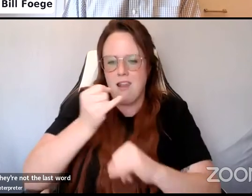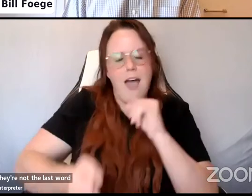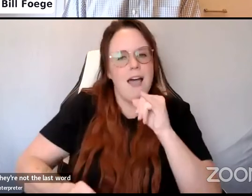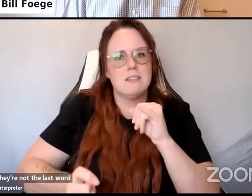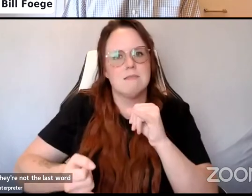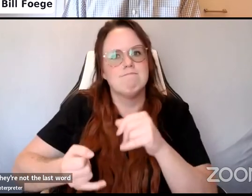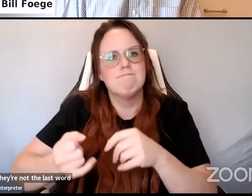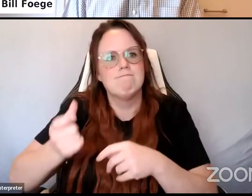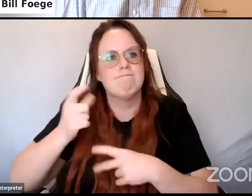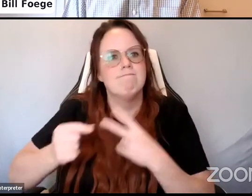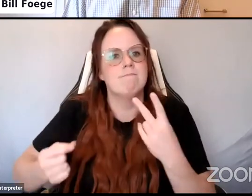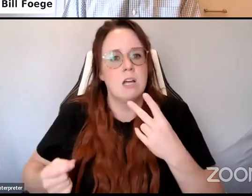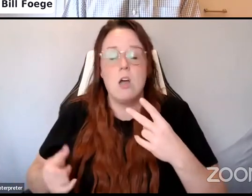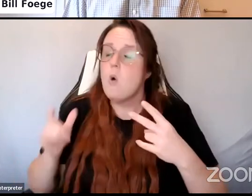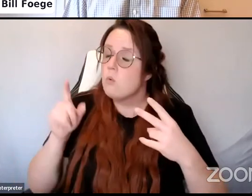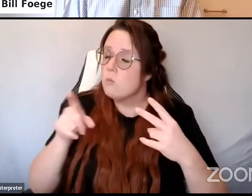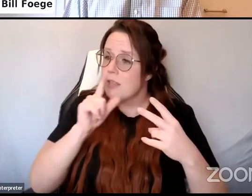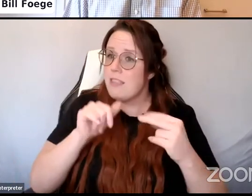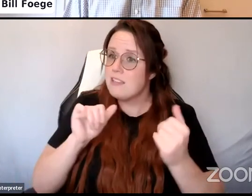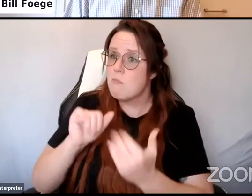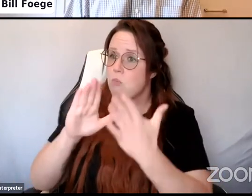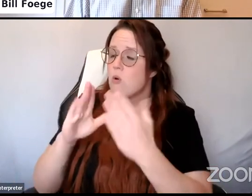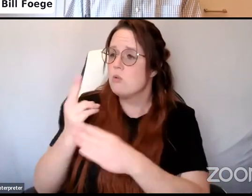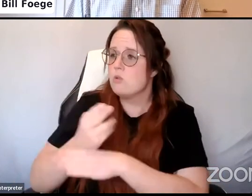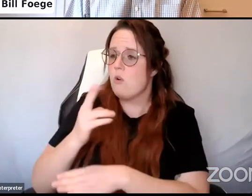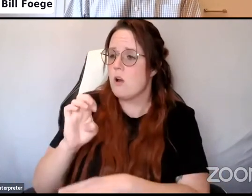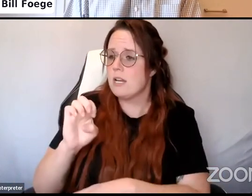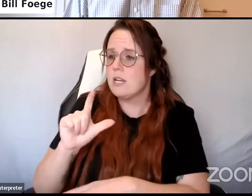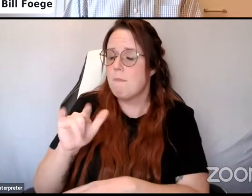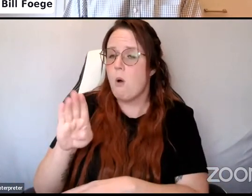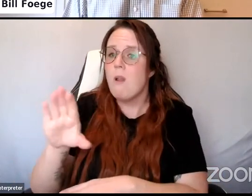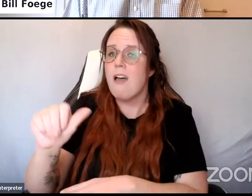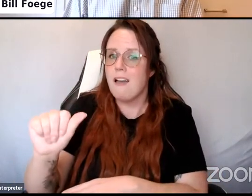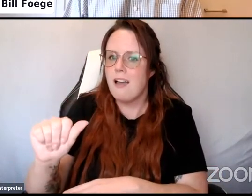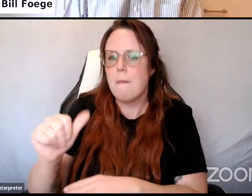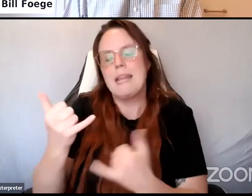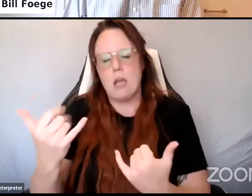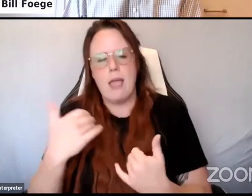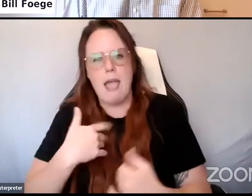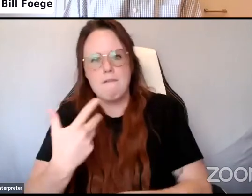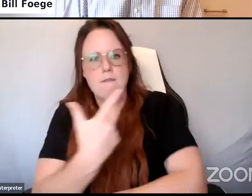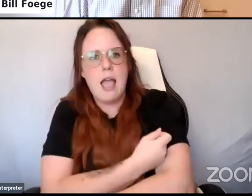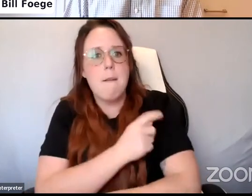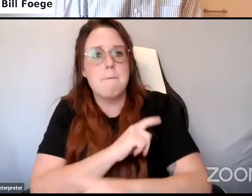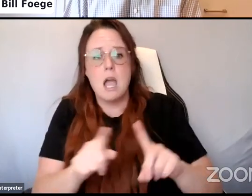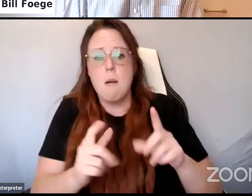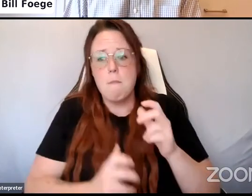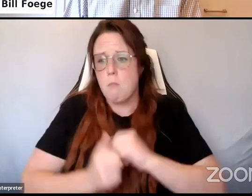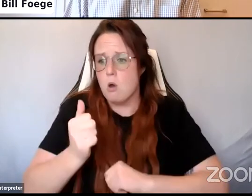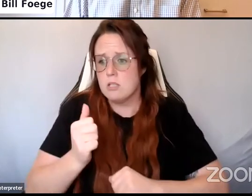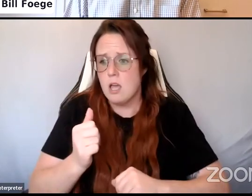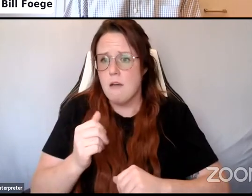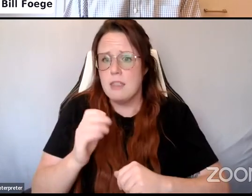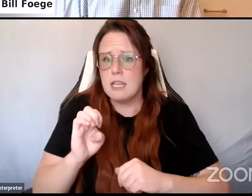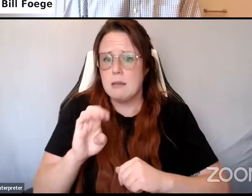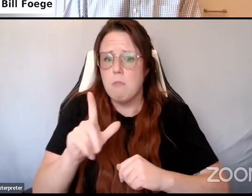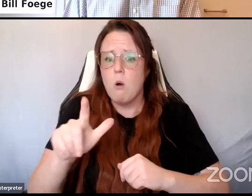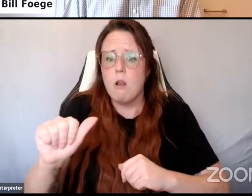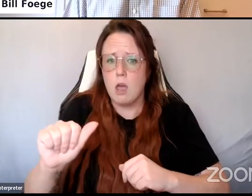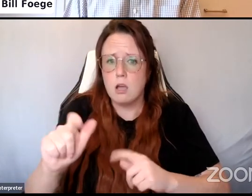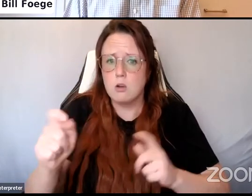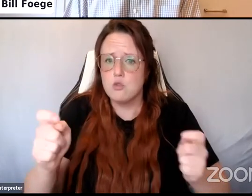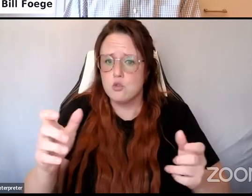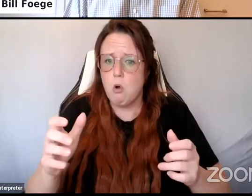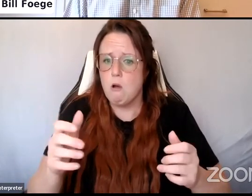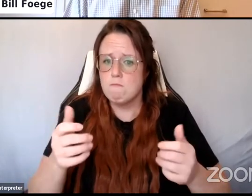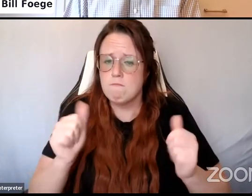the approach that was used for Ebola and now we have a vaccine but um most of the Ebola control efforts uh during